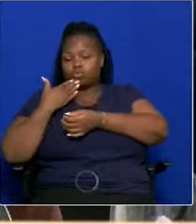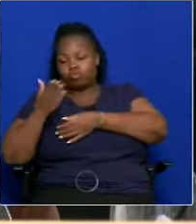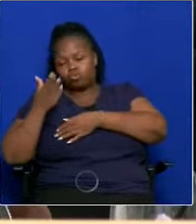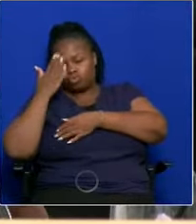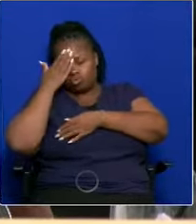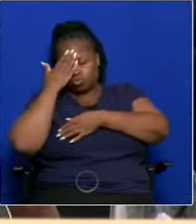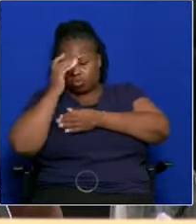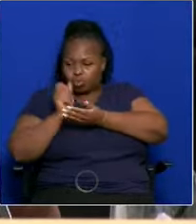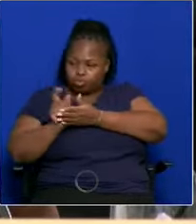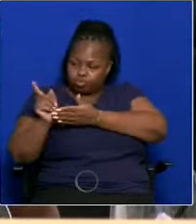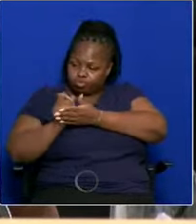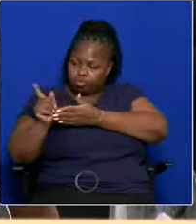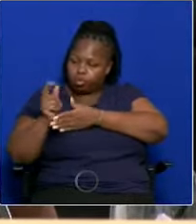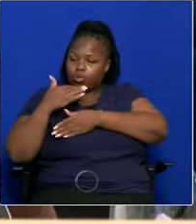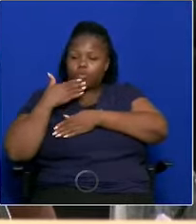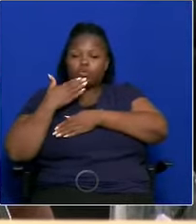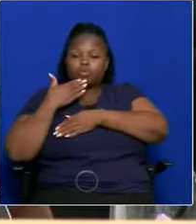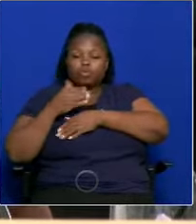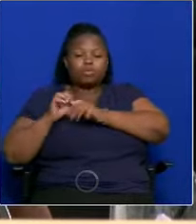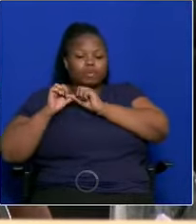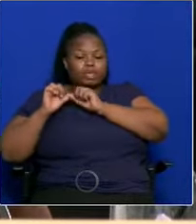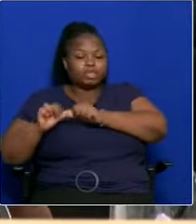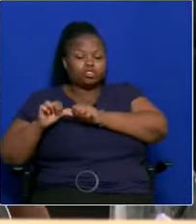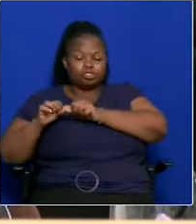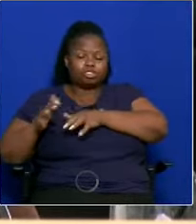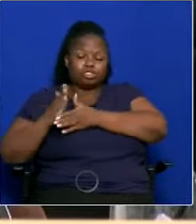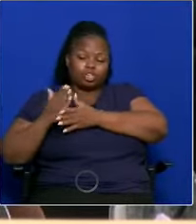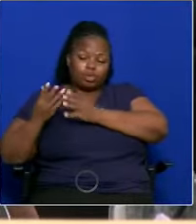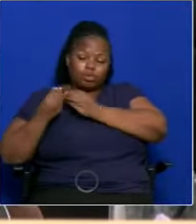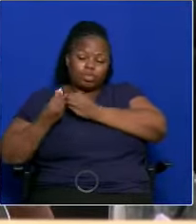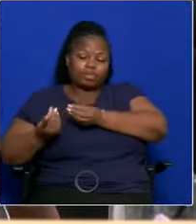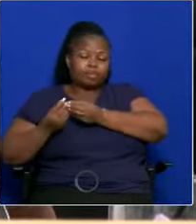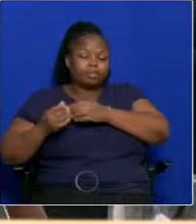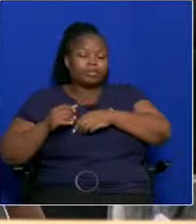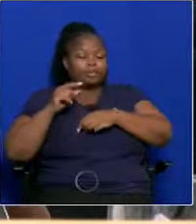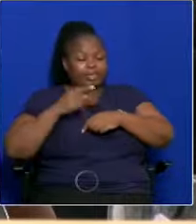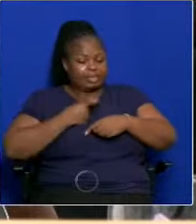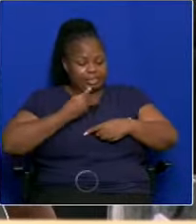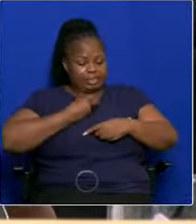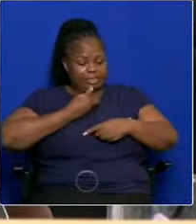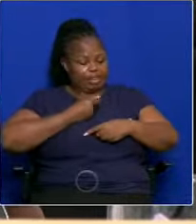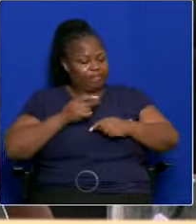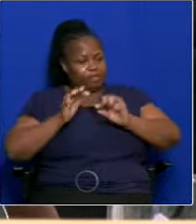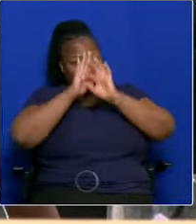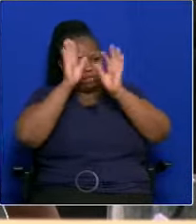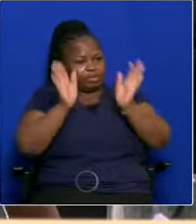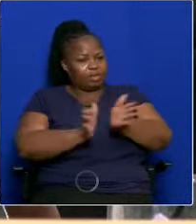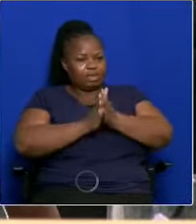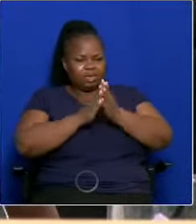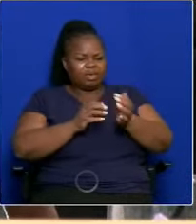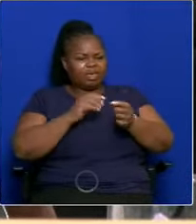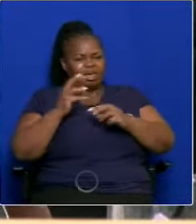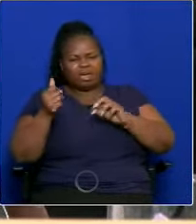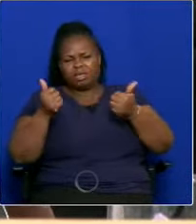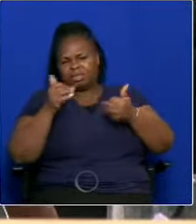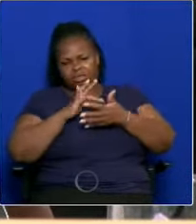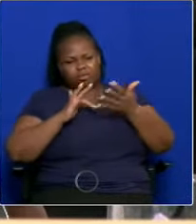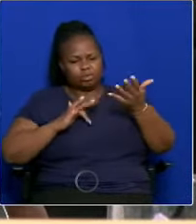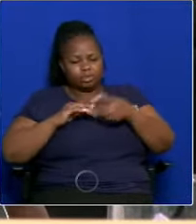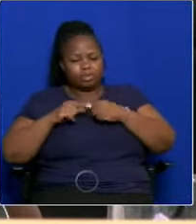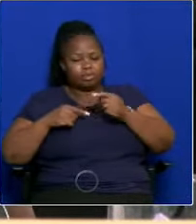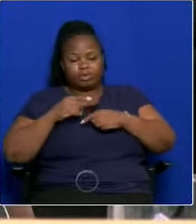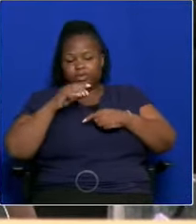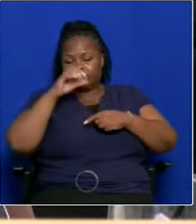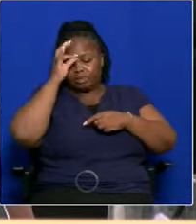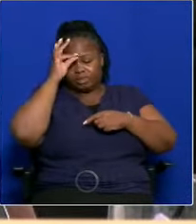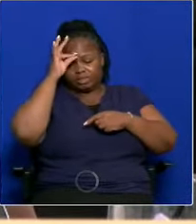them. And they don't relate to everything. Even on your part, they don't relate to any story about SAPS. They relate